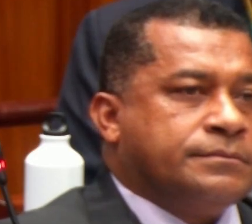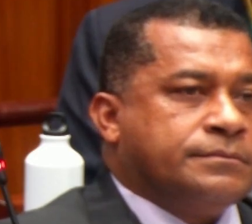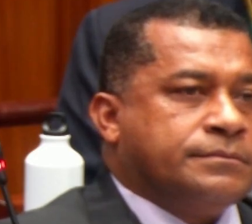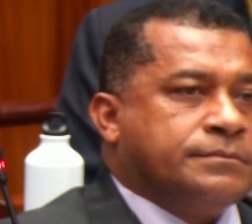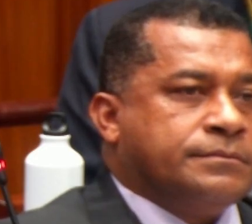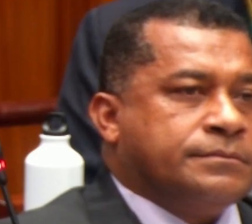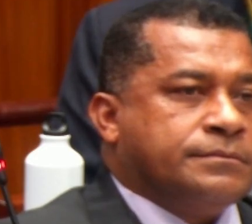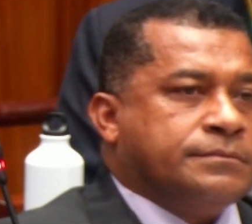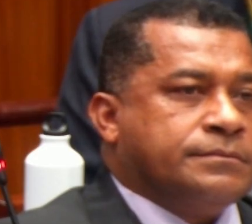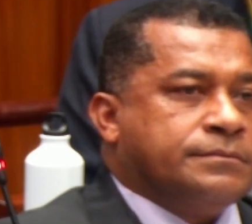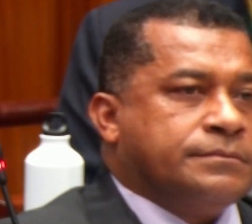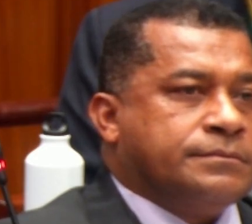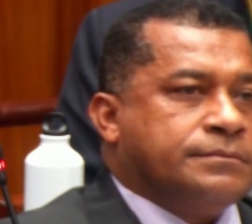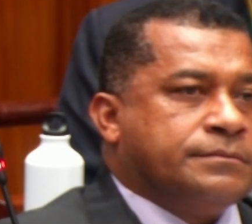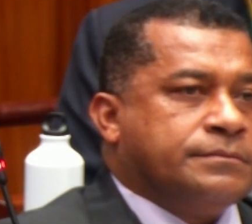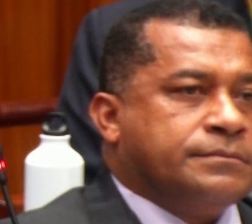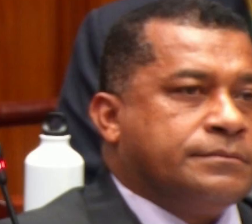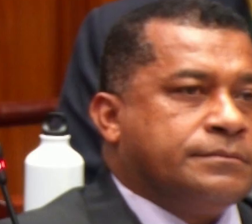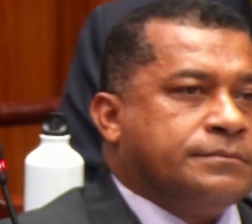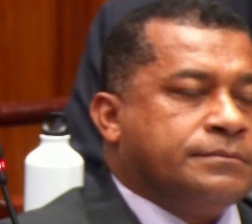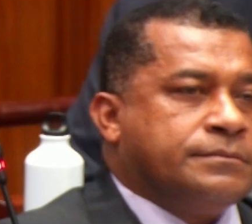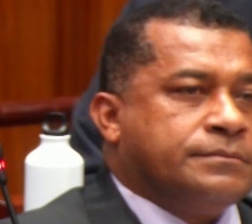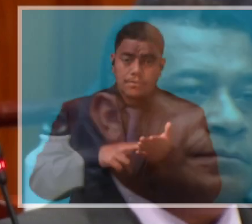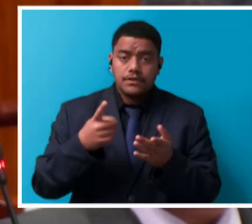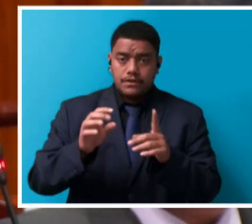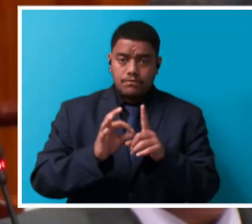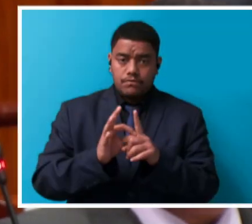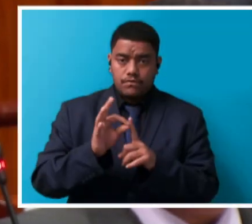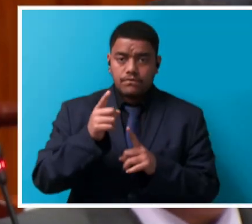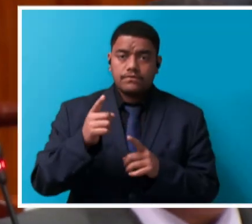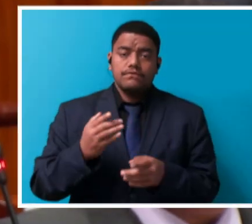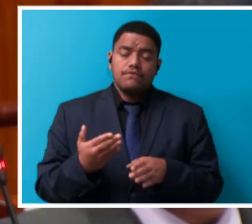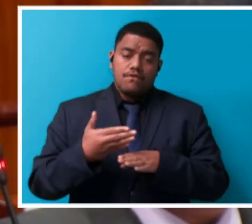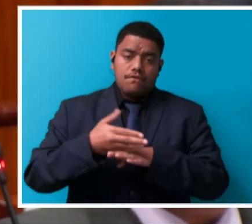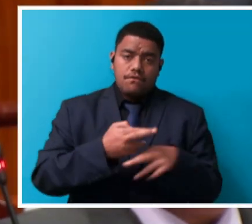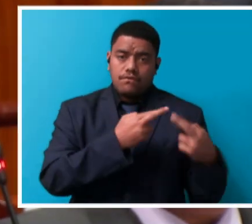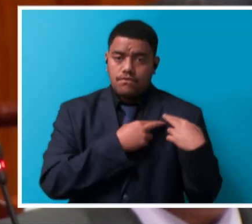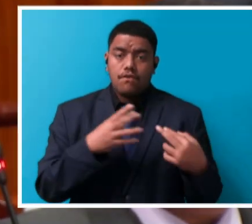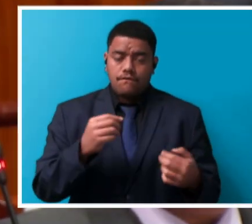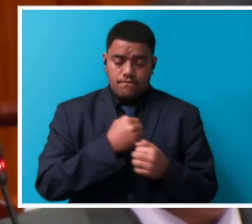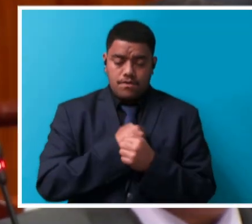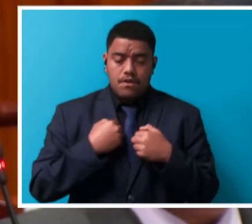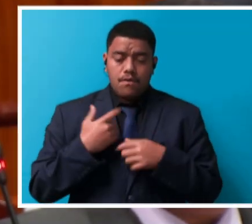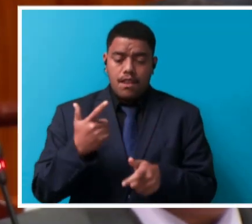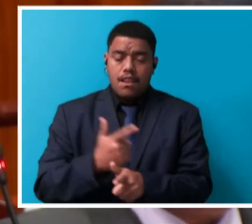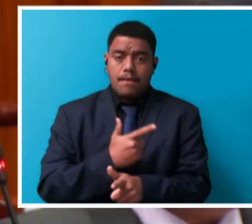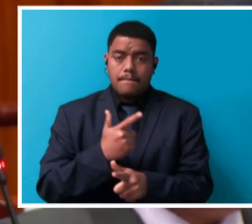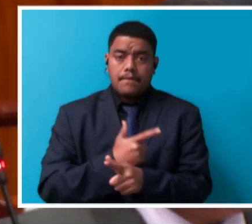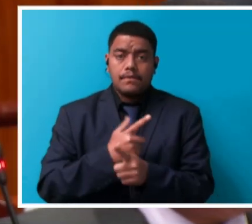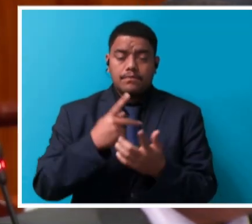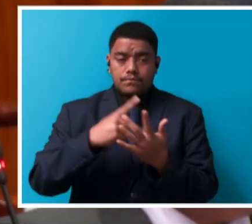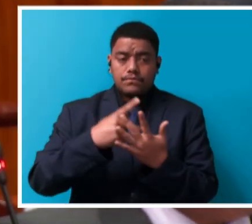the ministry to better monitor, report, and improve the overall effectiveness of our labour mobility